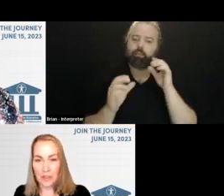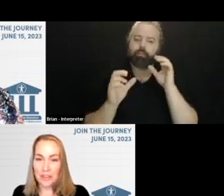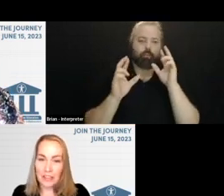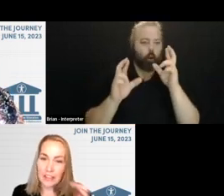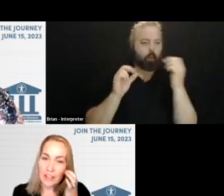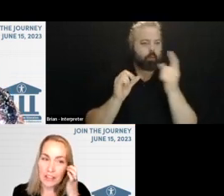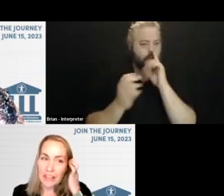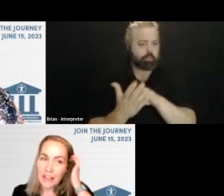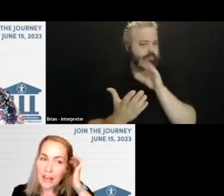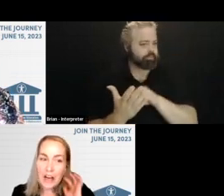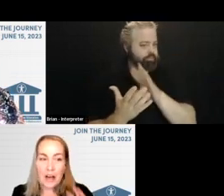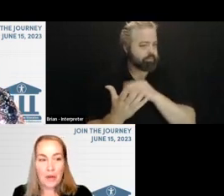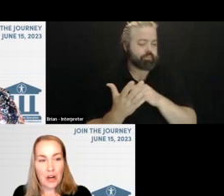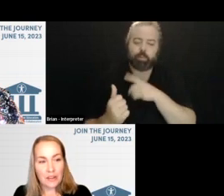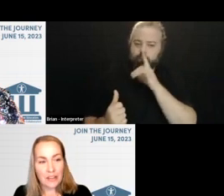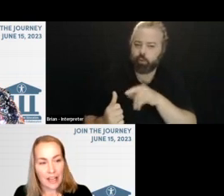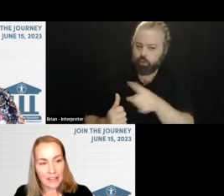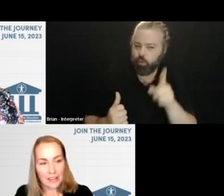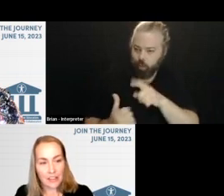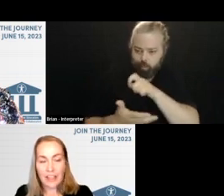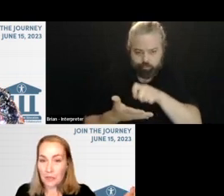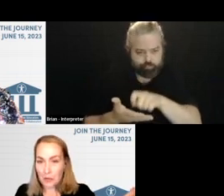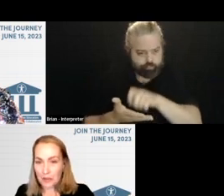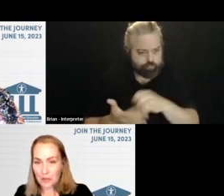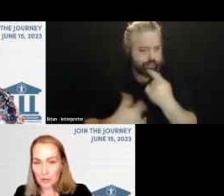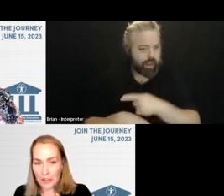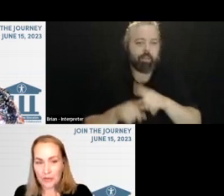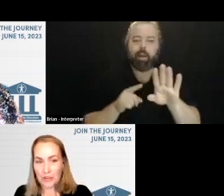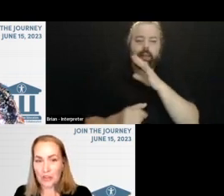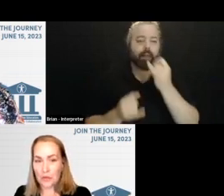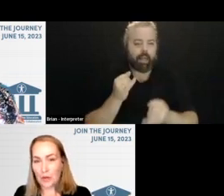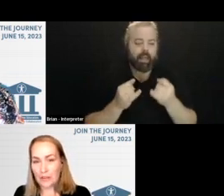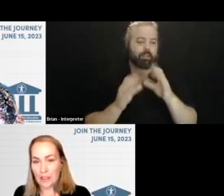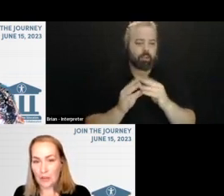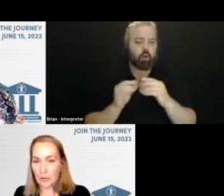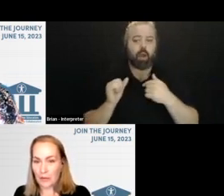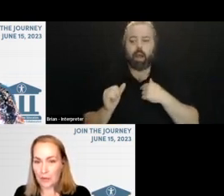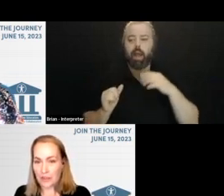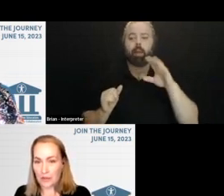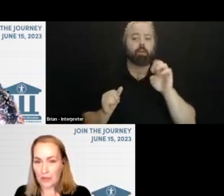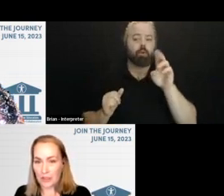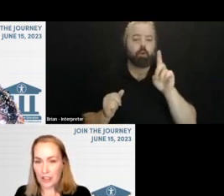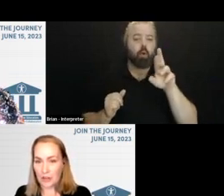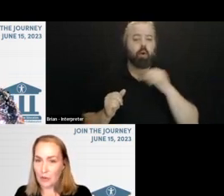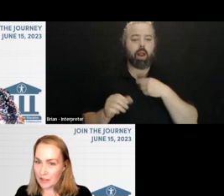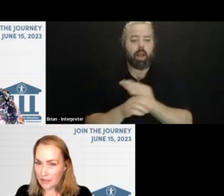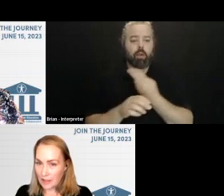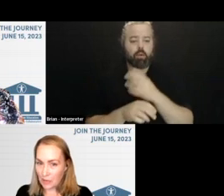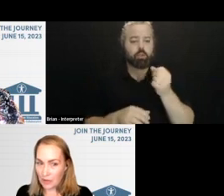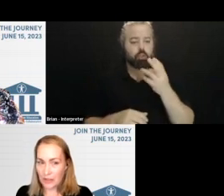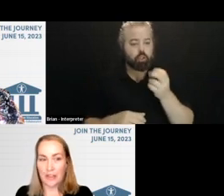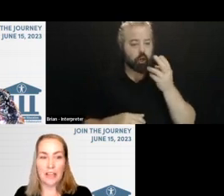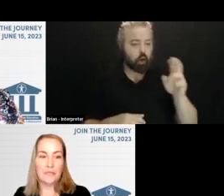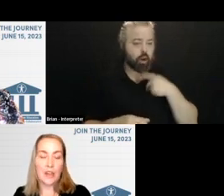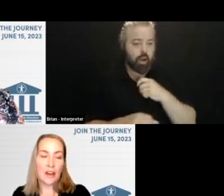scribbling down notes and links all day. Our last session, again, I'm Eudora Struble. I use she, her pronouns, and I work at Wake Forest University in Winston-Salem,